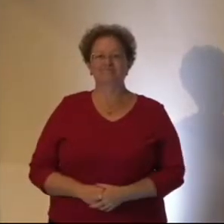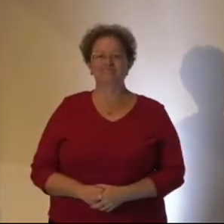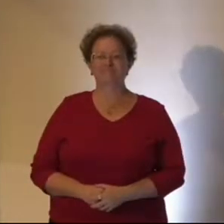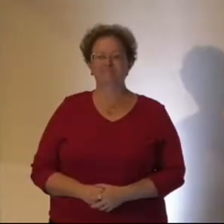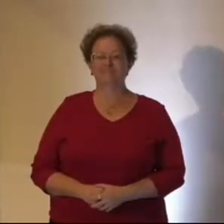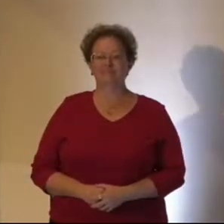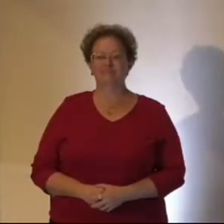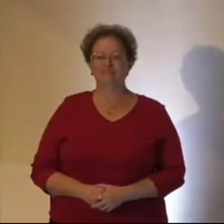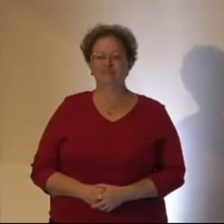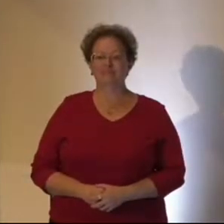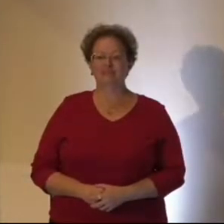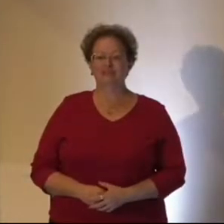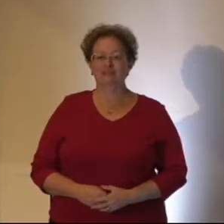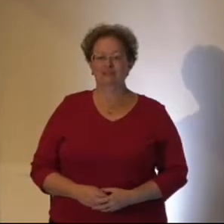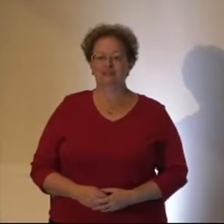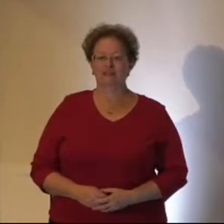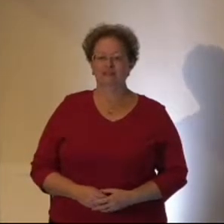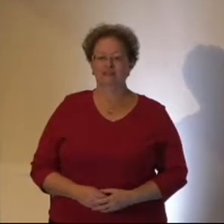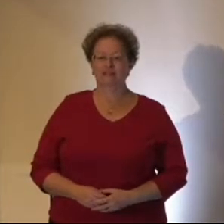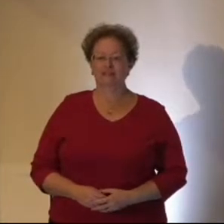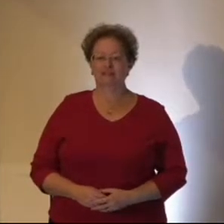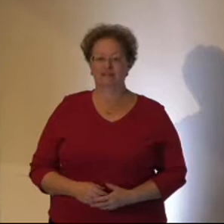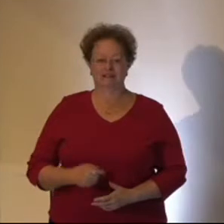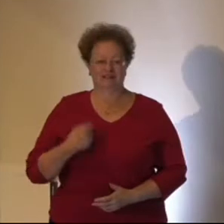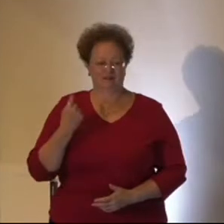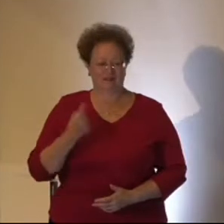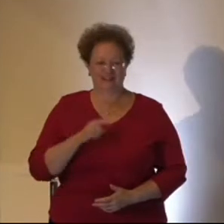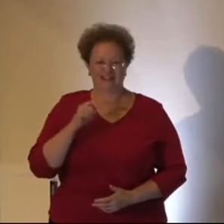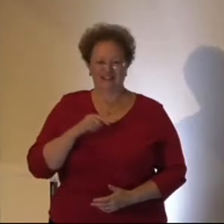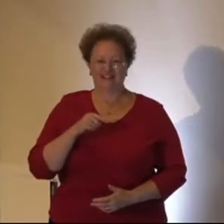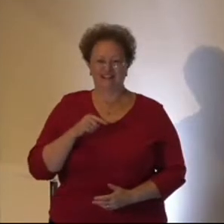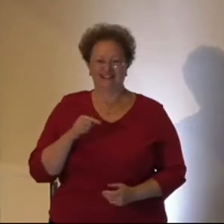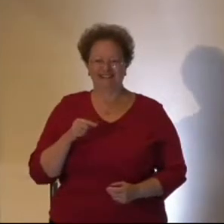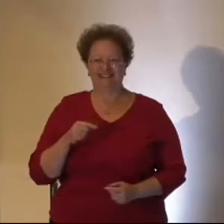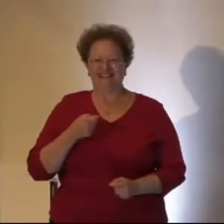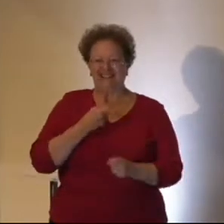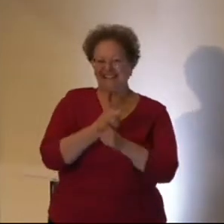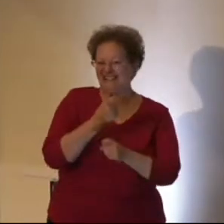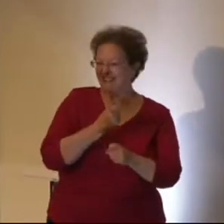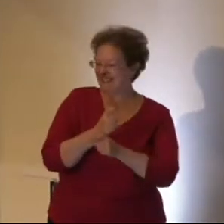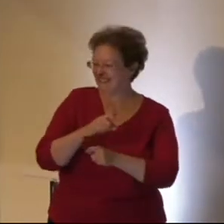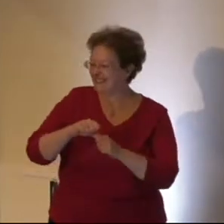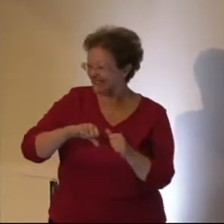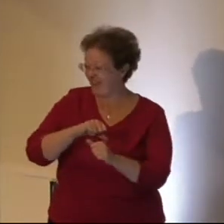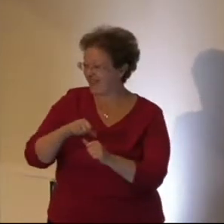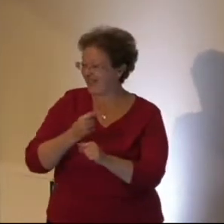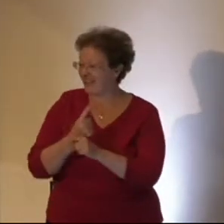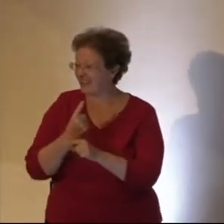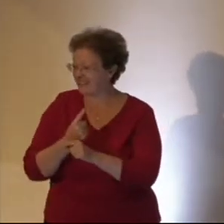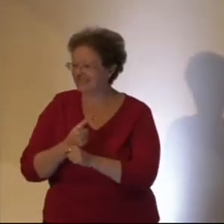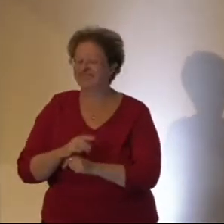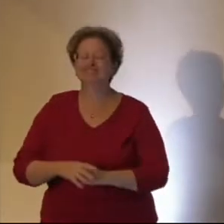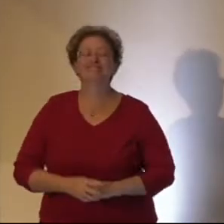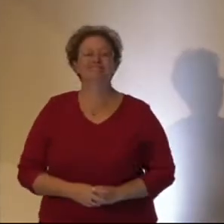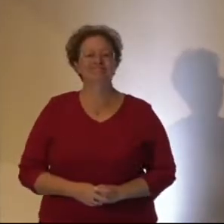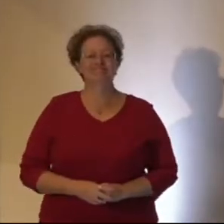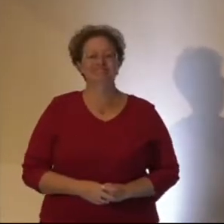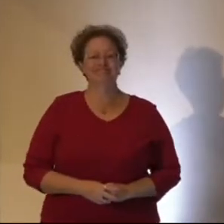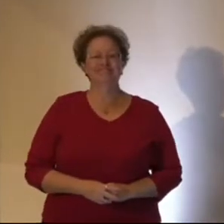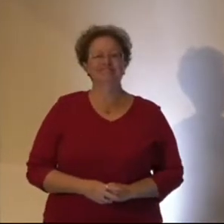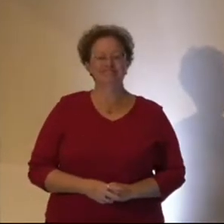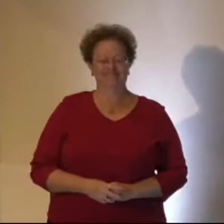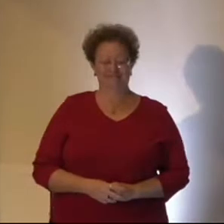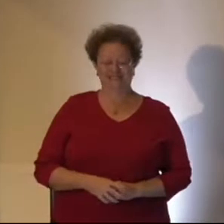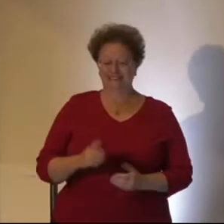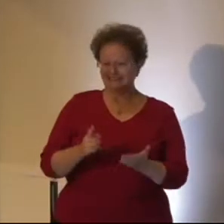So the reason I did that is I think there's times where we just need to poke a little fun at ourselves, right? And if we're honest, there